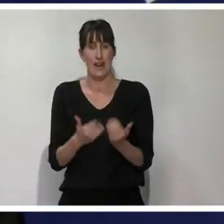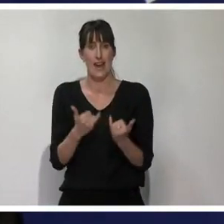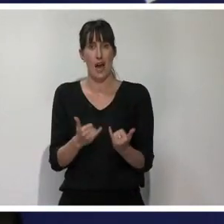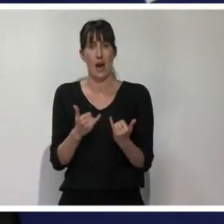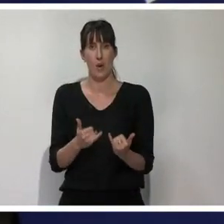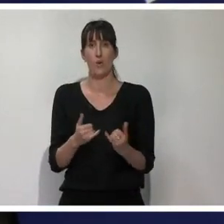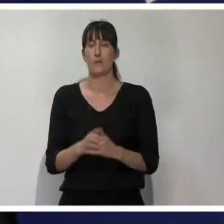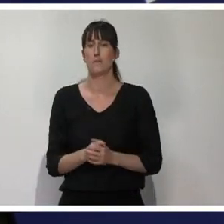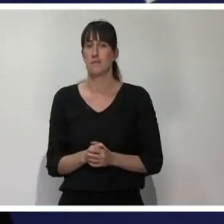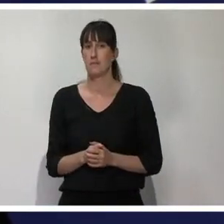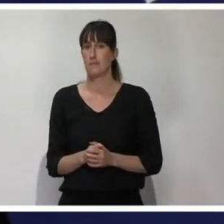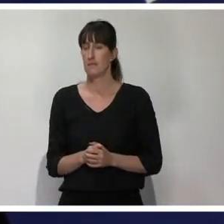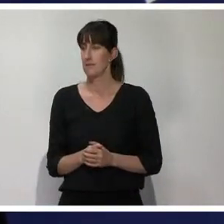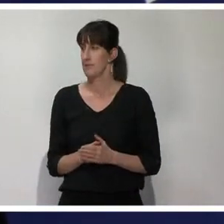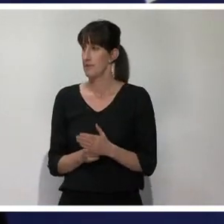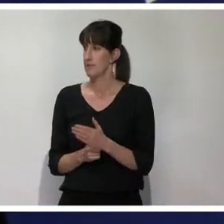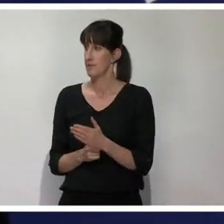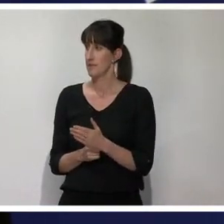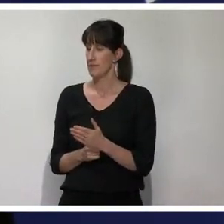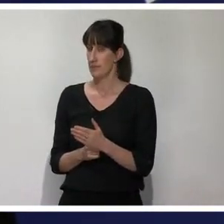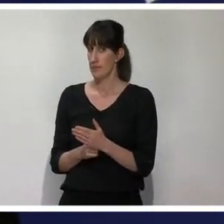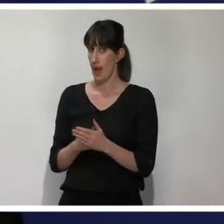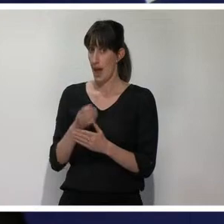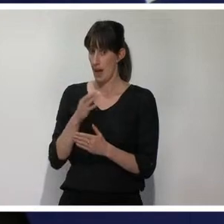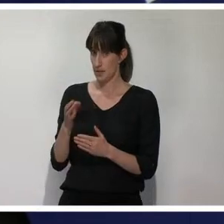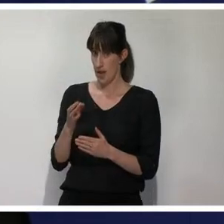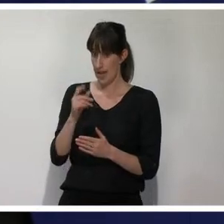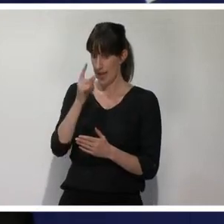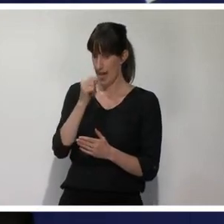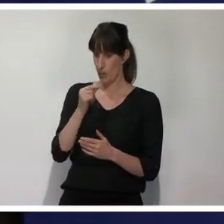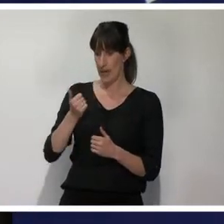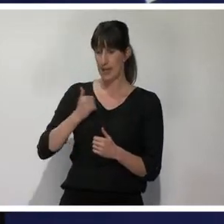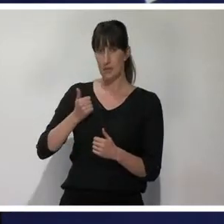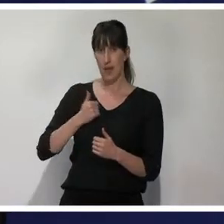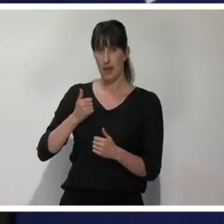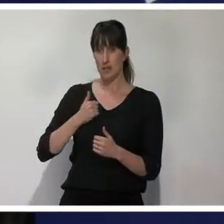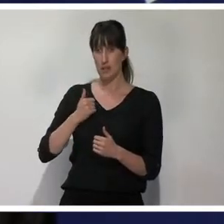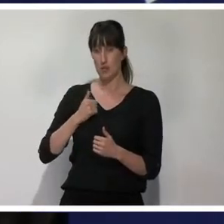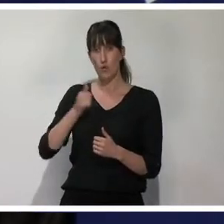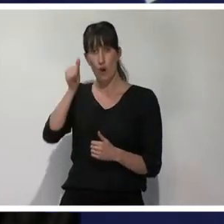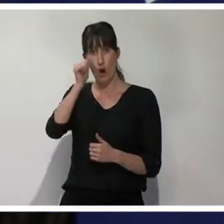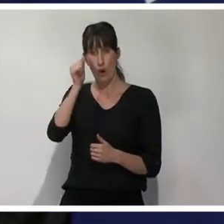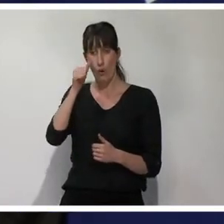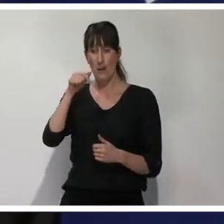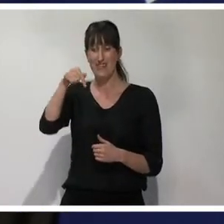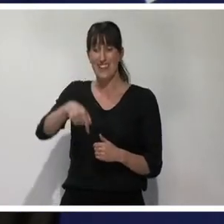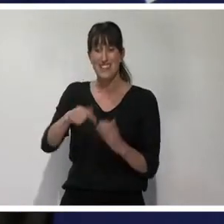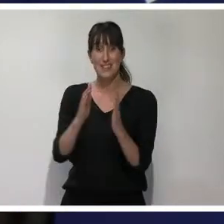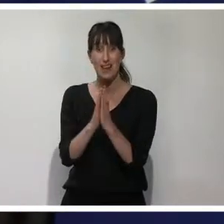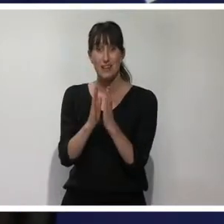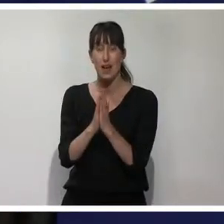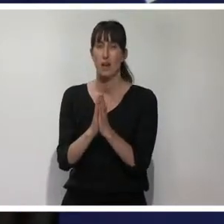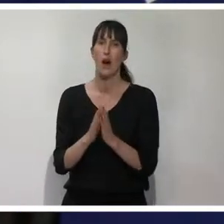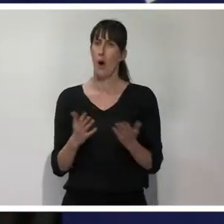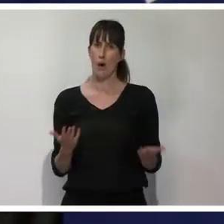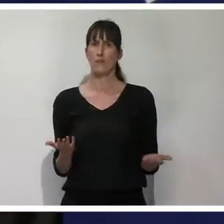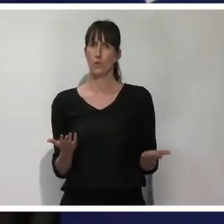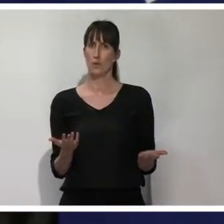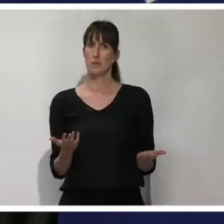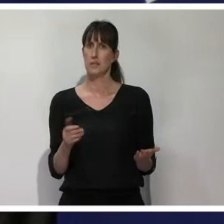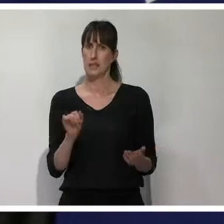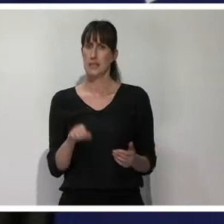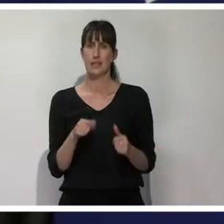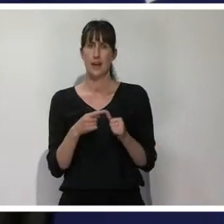moment. Can we expect an answer by Sunday? Oh, you can speak before, of course. We'll need to make that decision